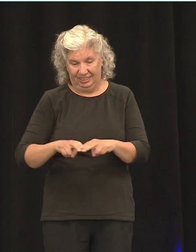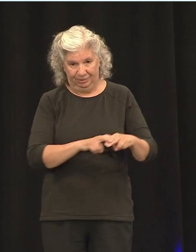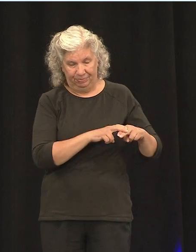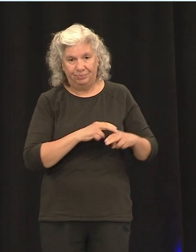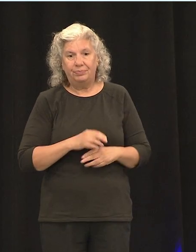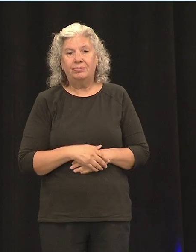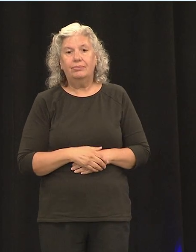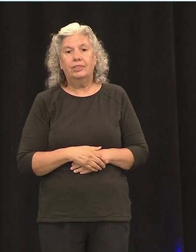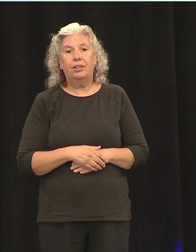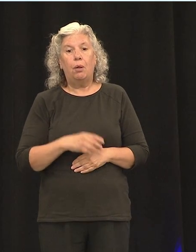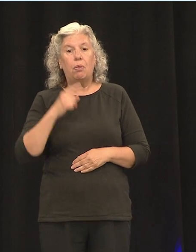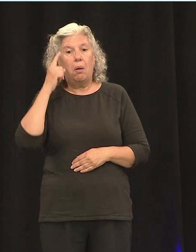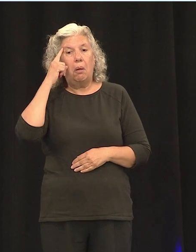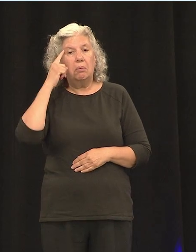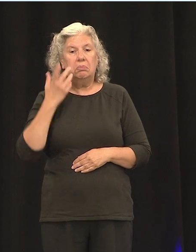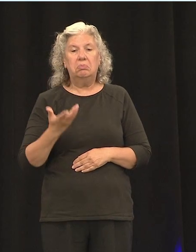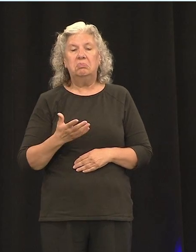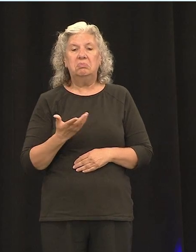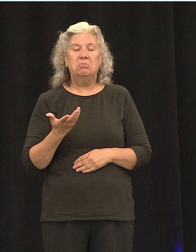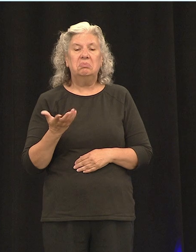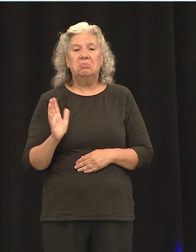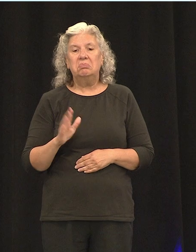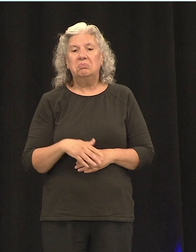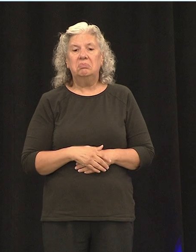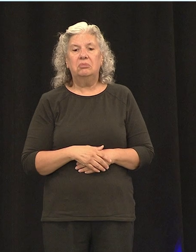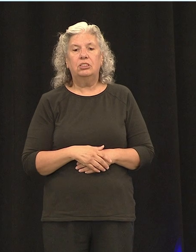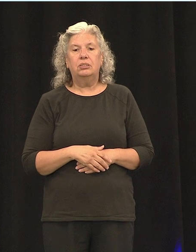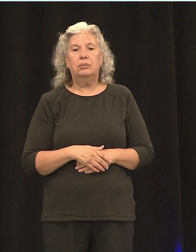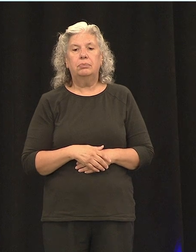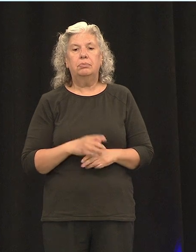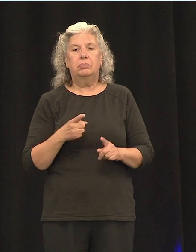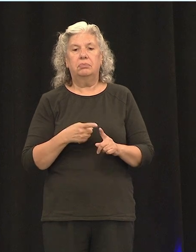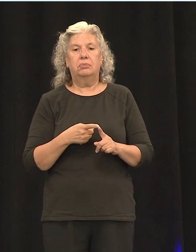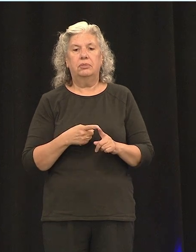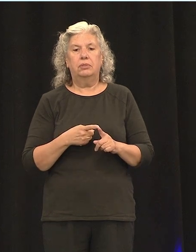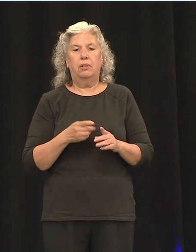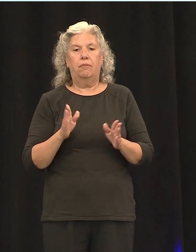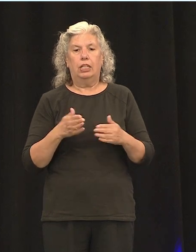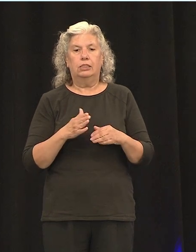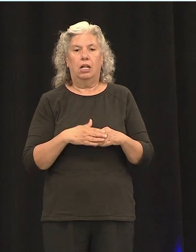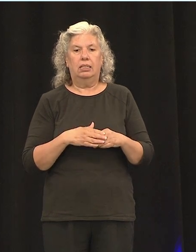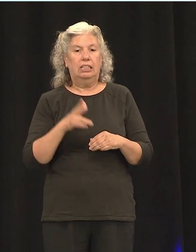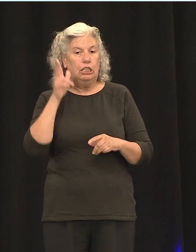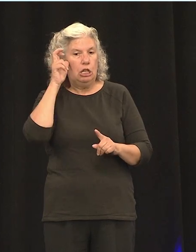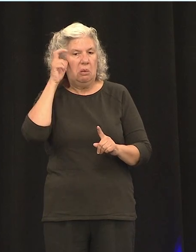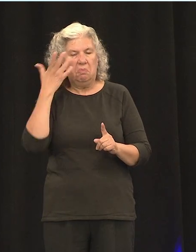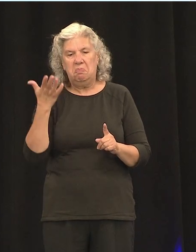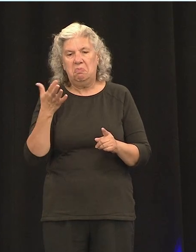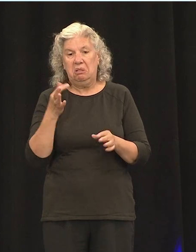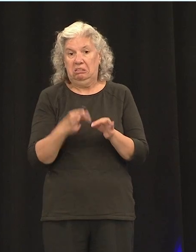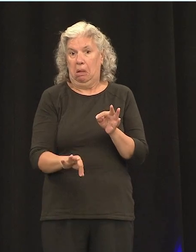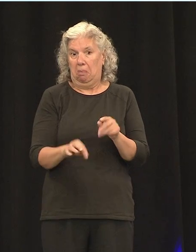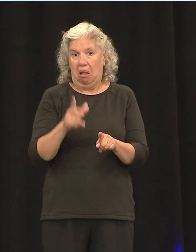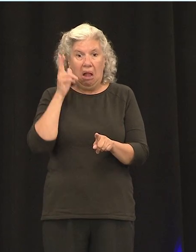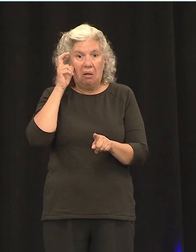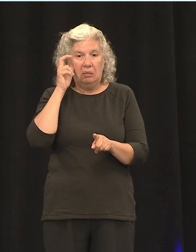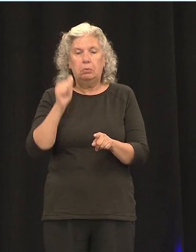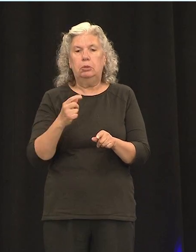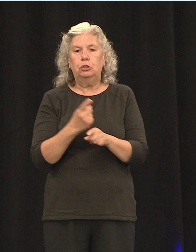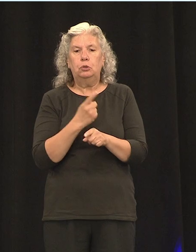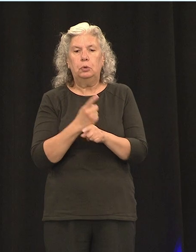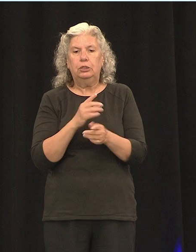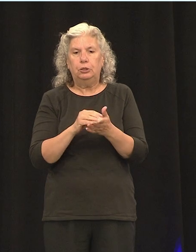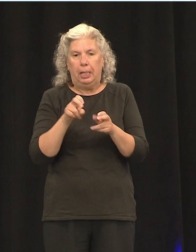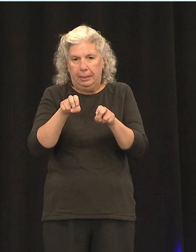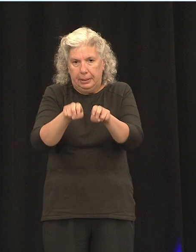you think about just the hearing side of things, it might be appropriate for the student to be close to the interpreter, or if